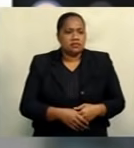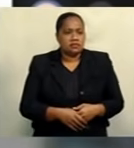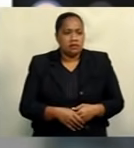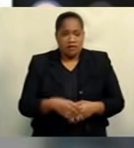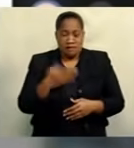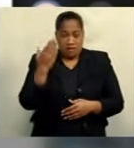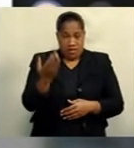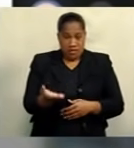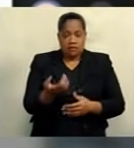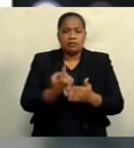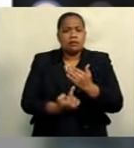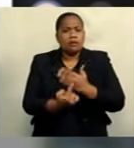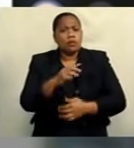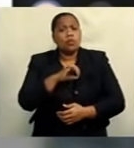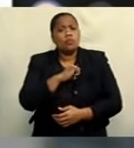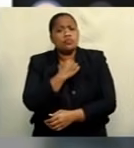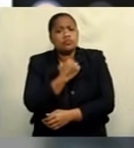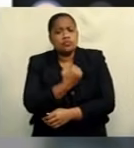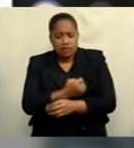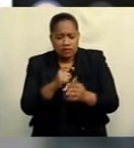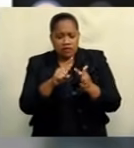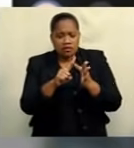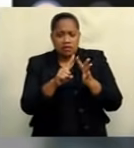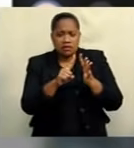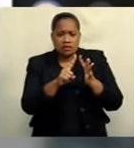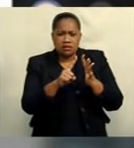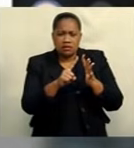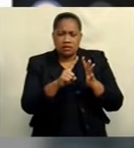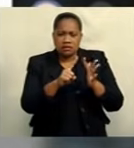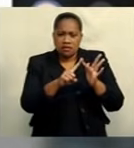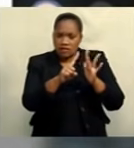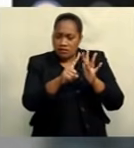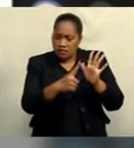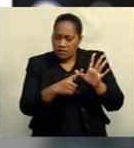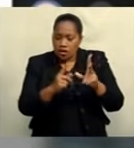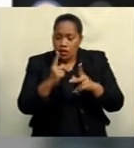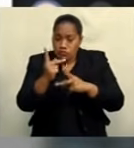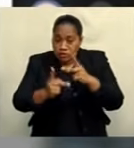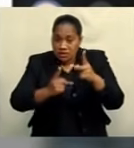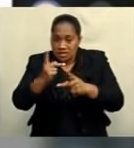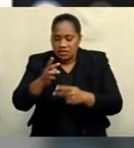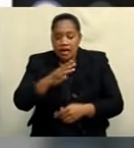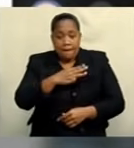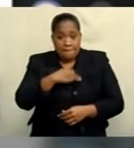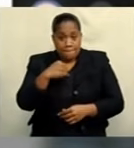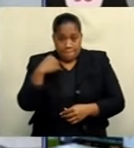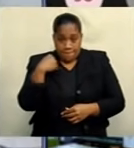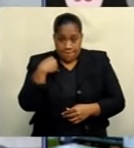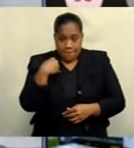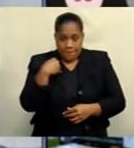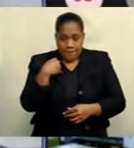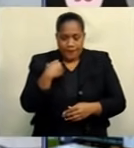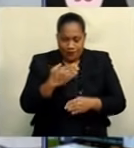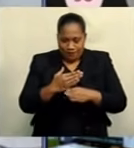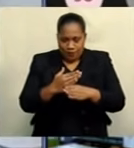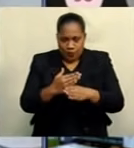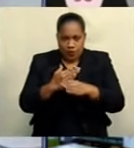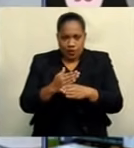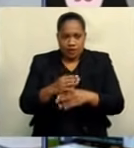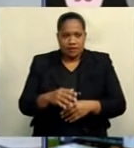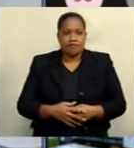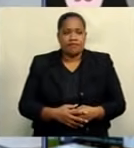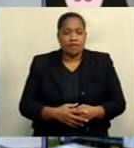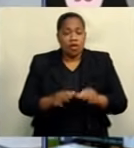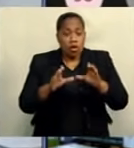strength of the EIA process that the ministry administers. Committee member